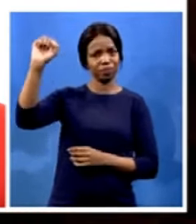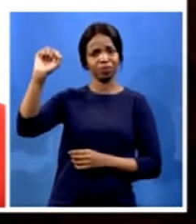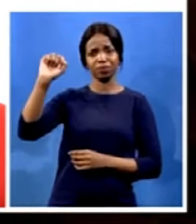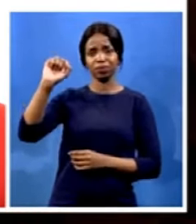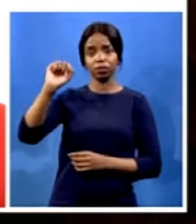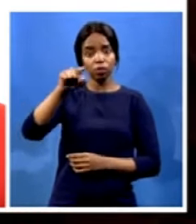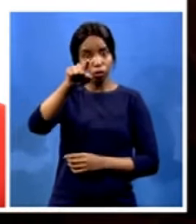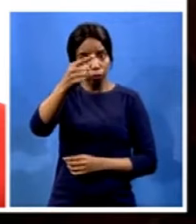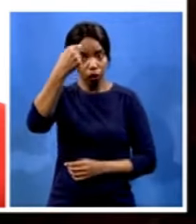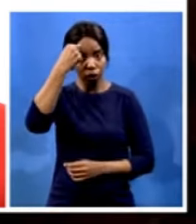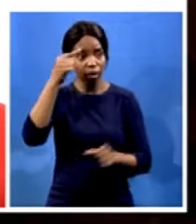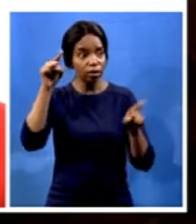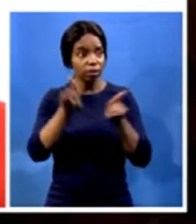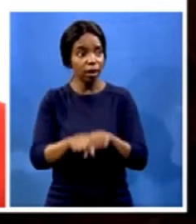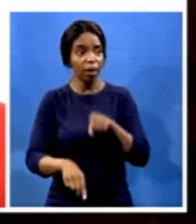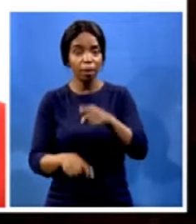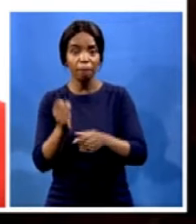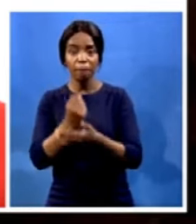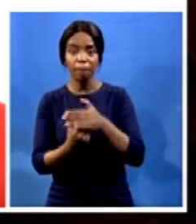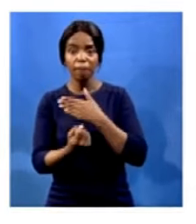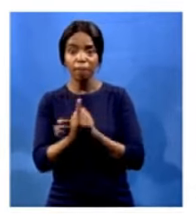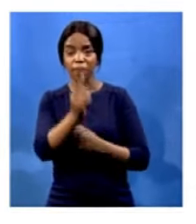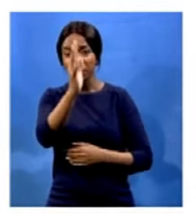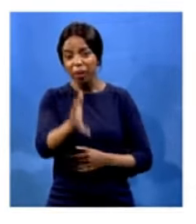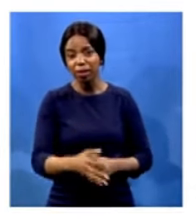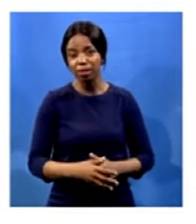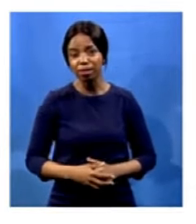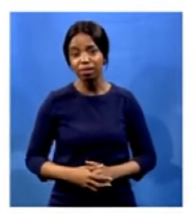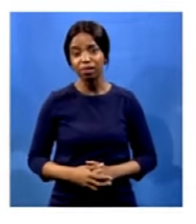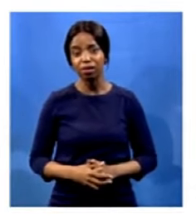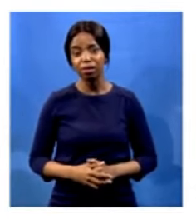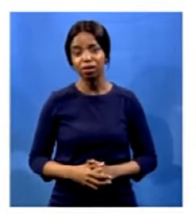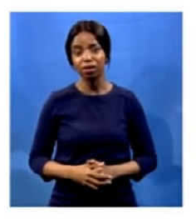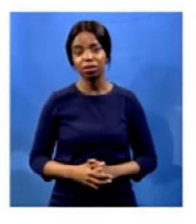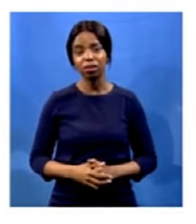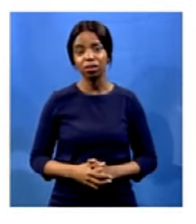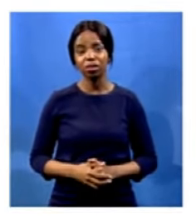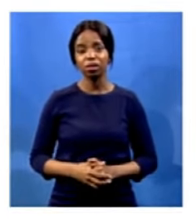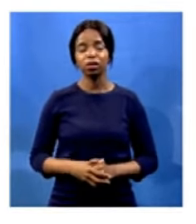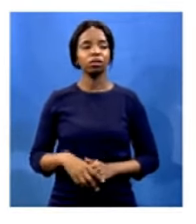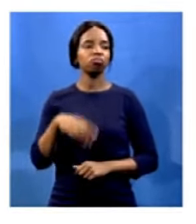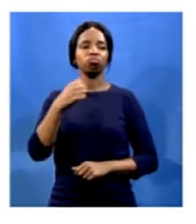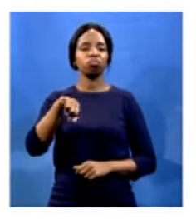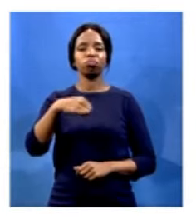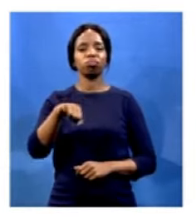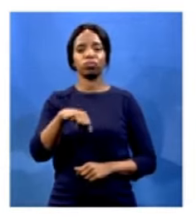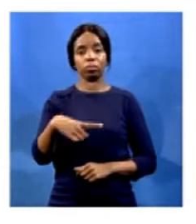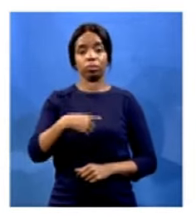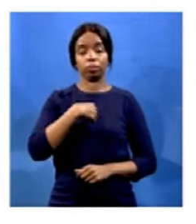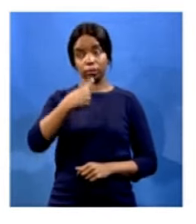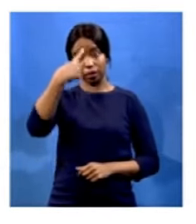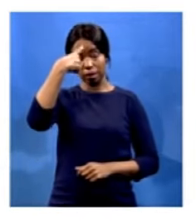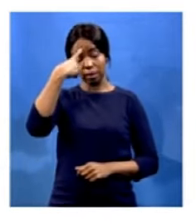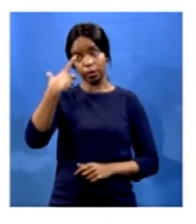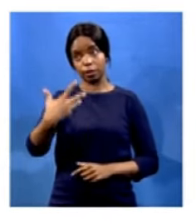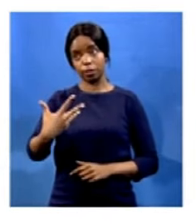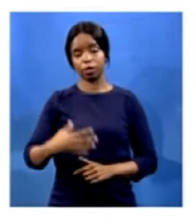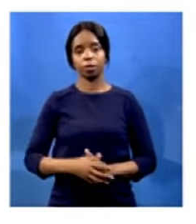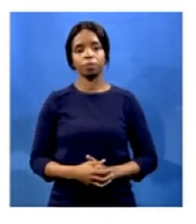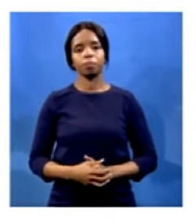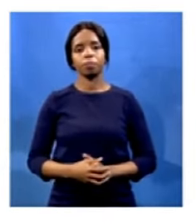there? Not necessarily. I suppose somehow the scenarios might be a little bit different from